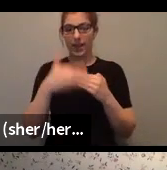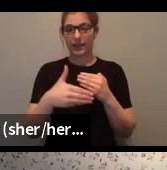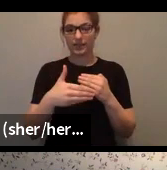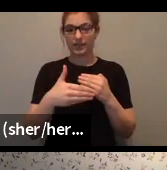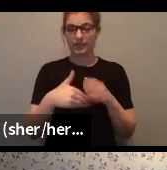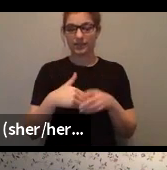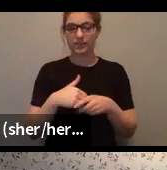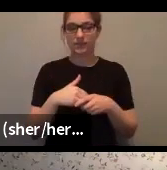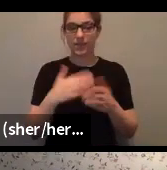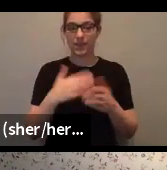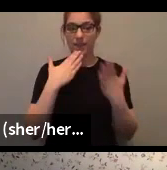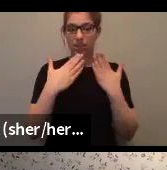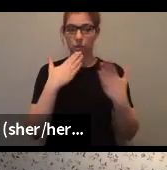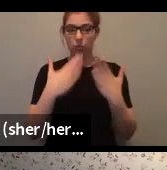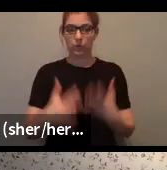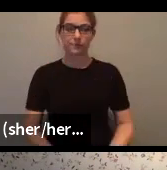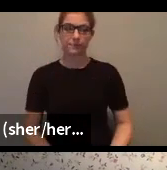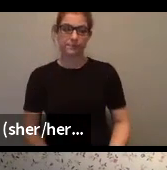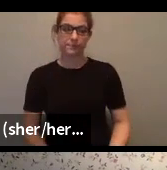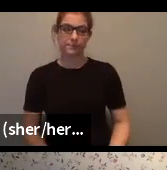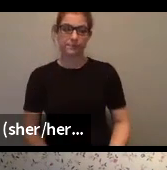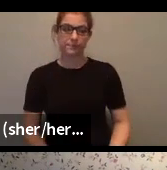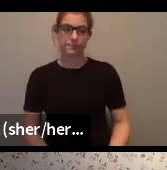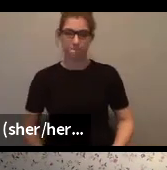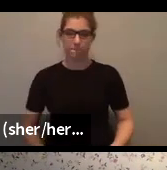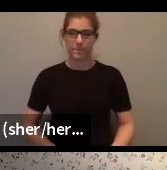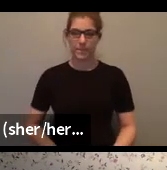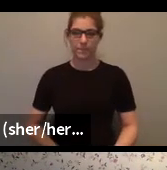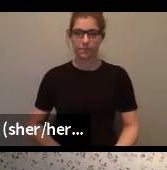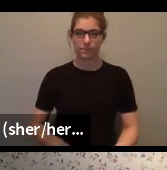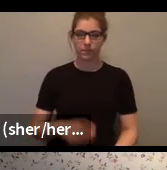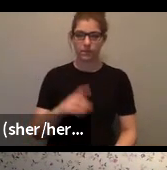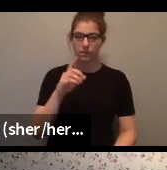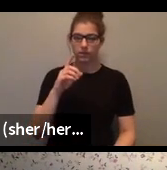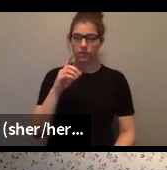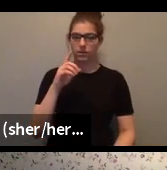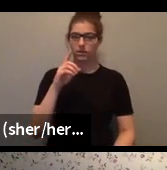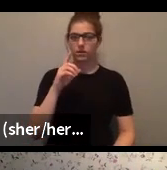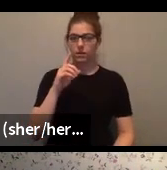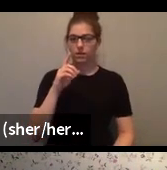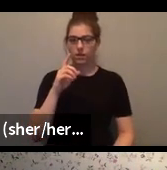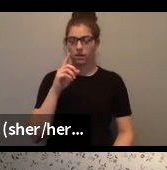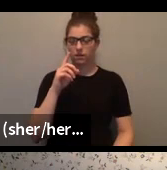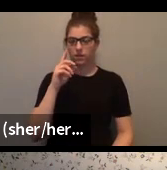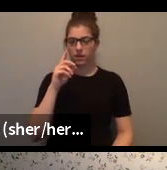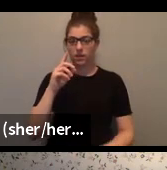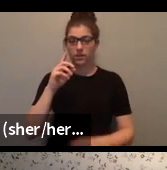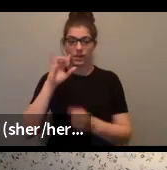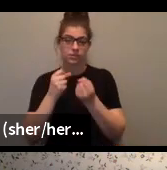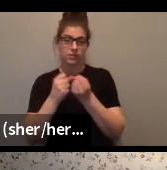you. People primarily know me as a presenter and a supporter of